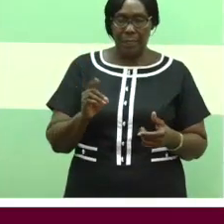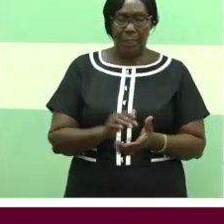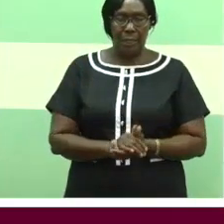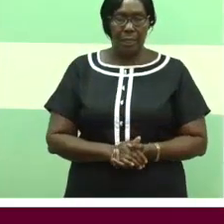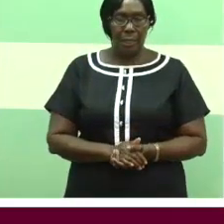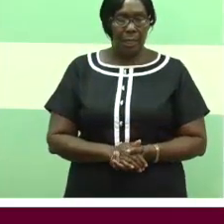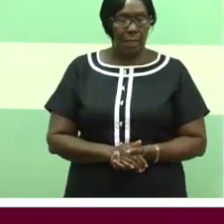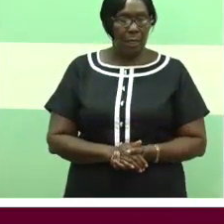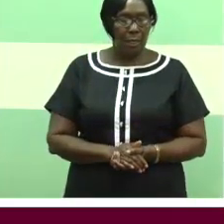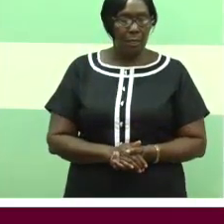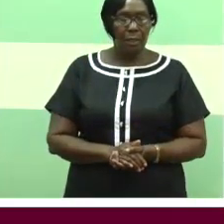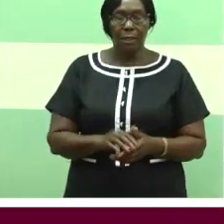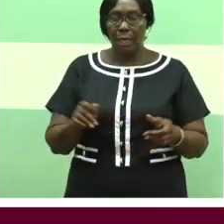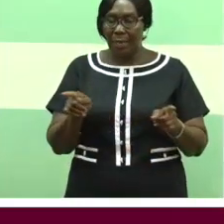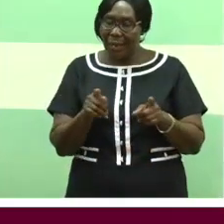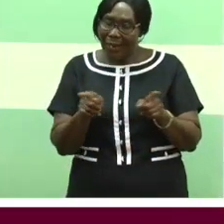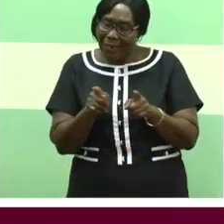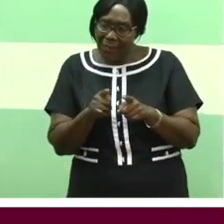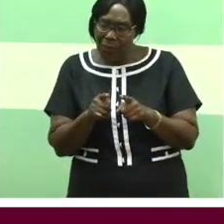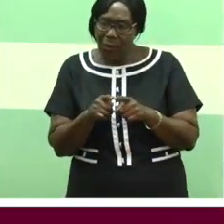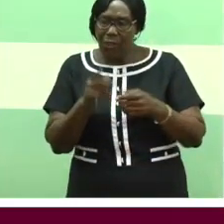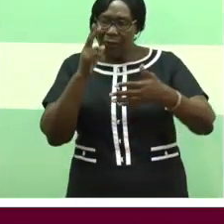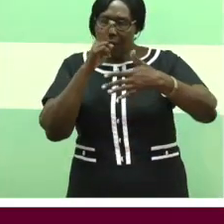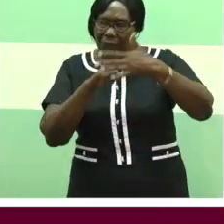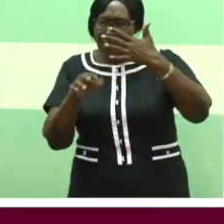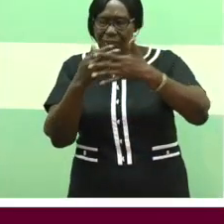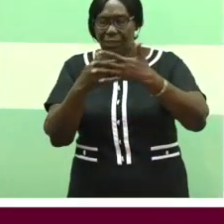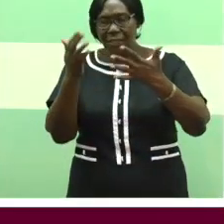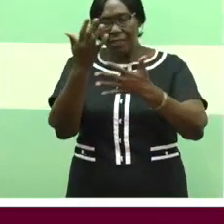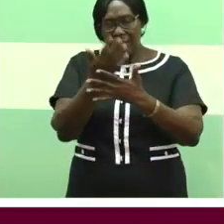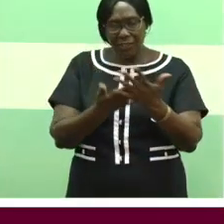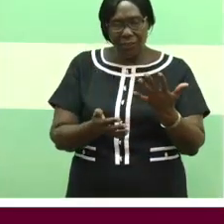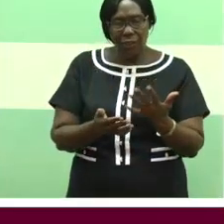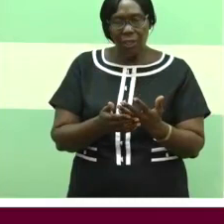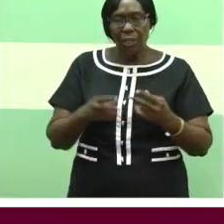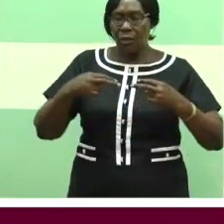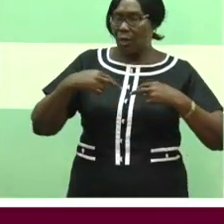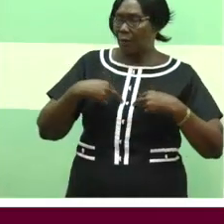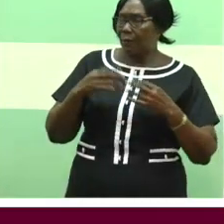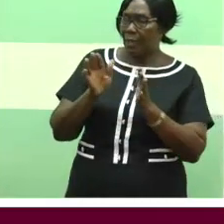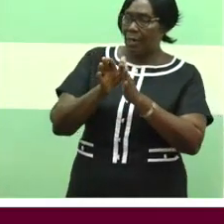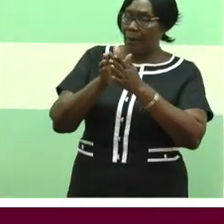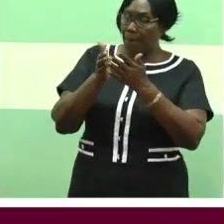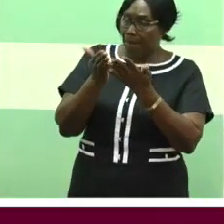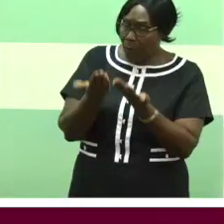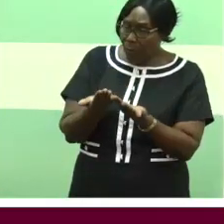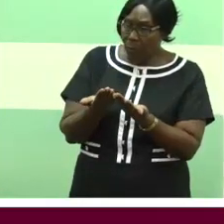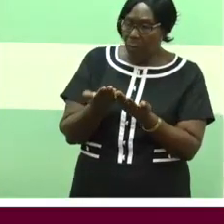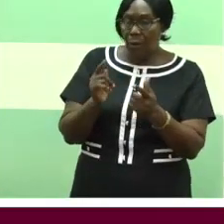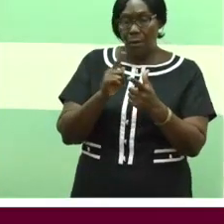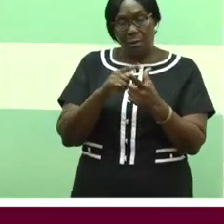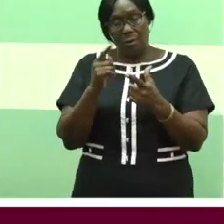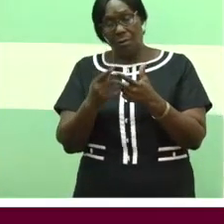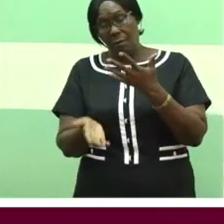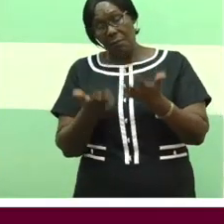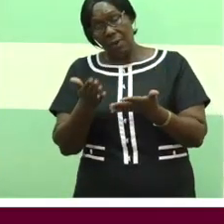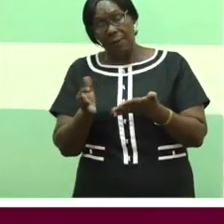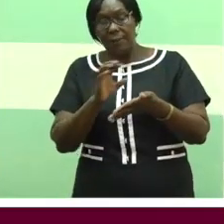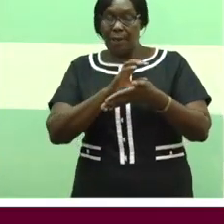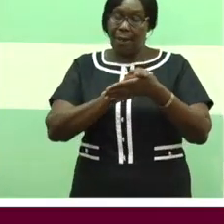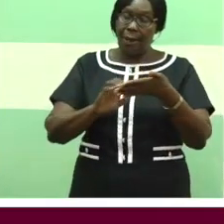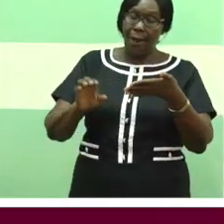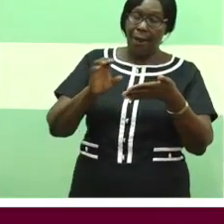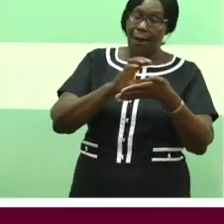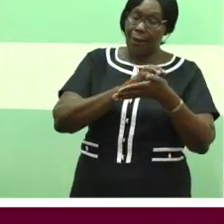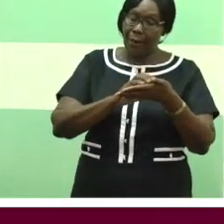of your visual schedule. So normally you would have this maybe in a notebook or just like a little card. And you